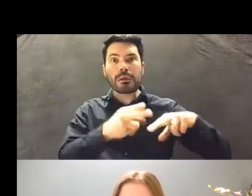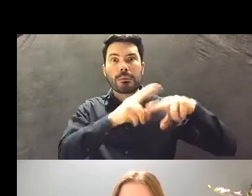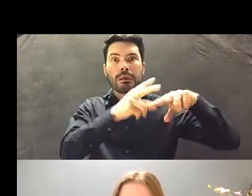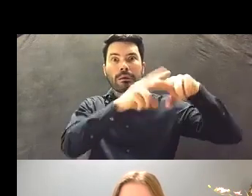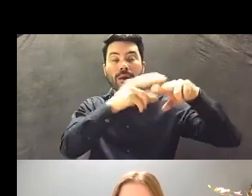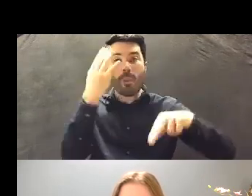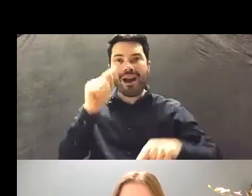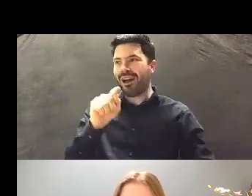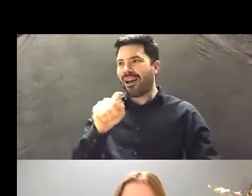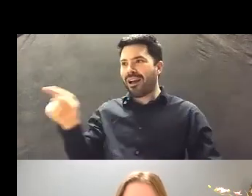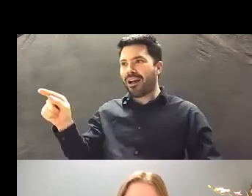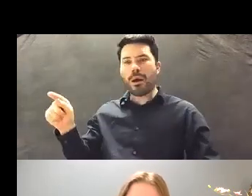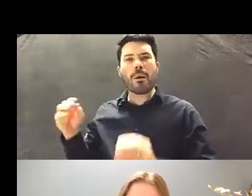vaccinated.